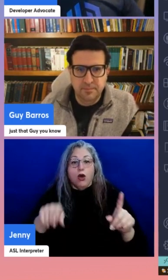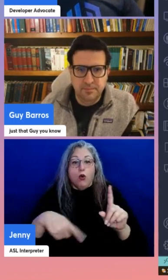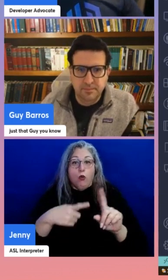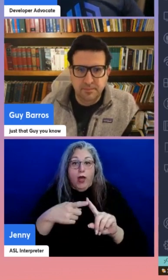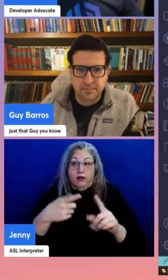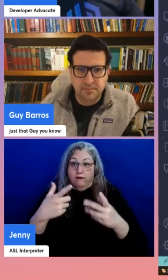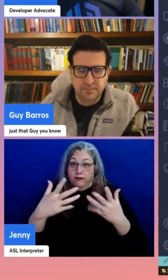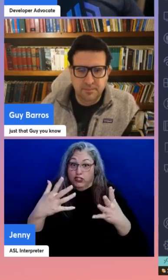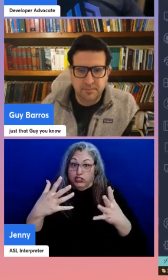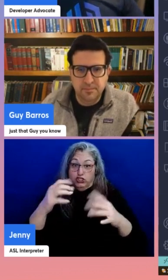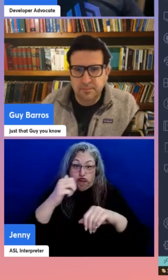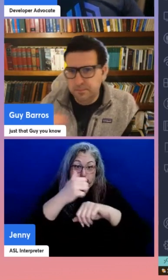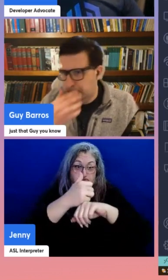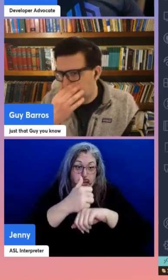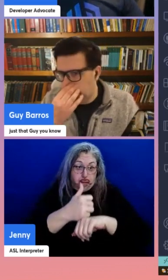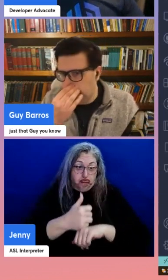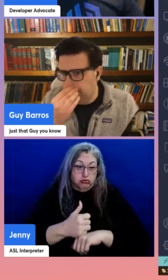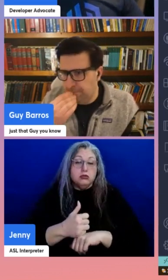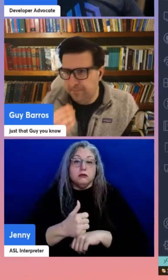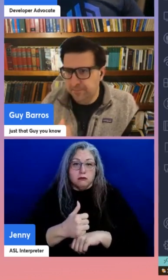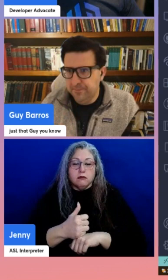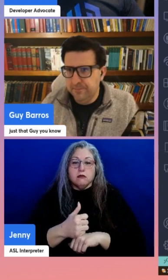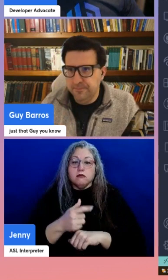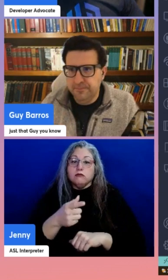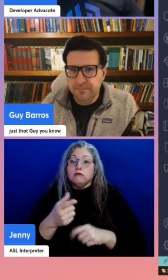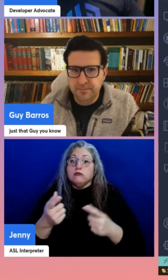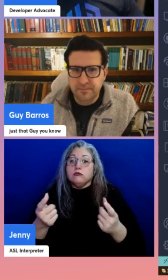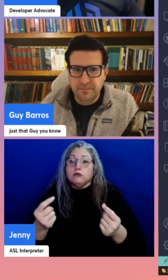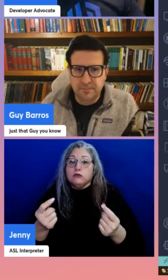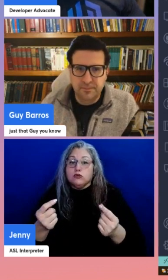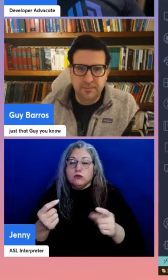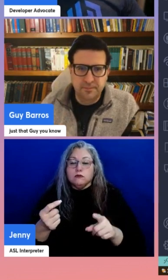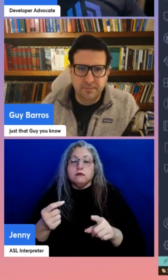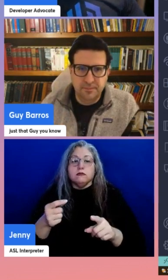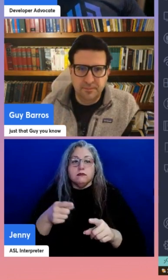that configured, what we can do is we